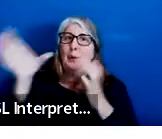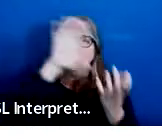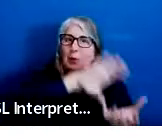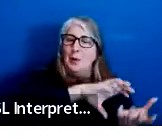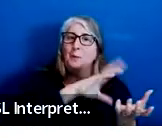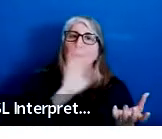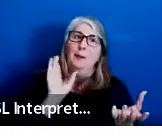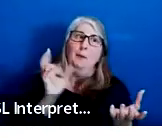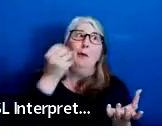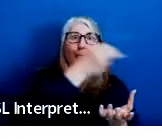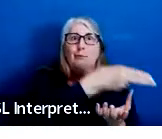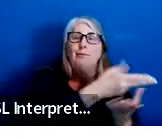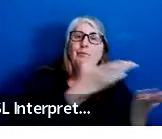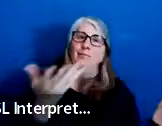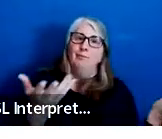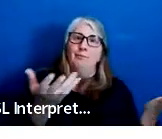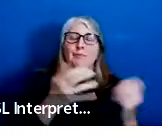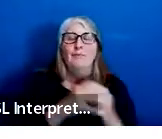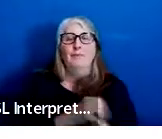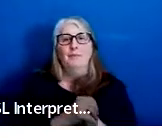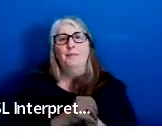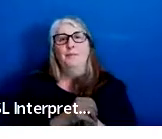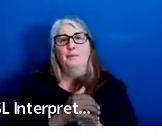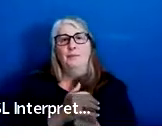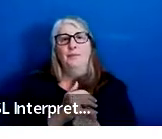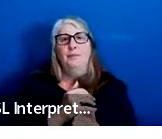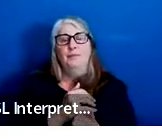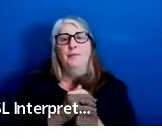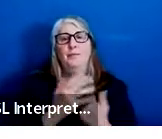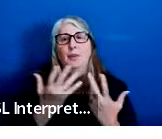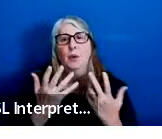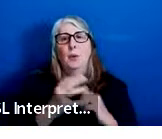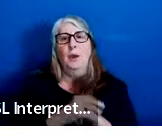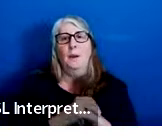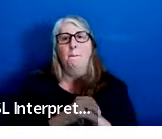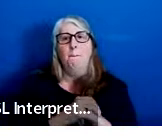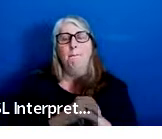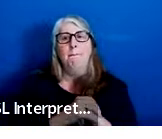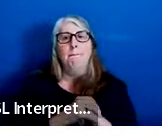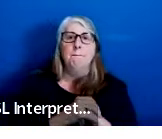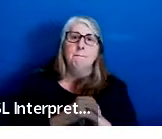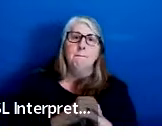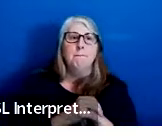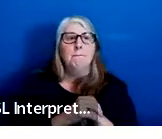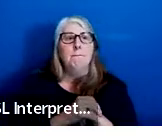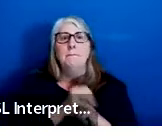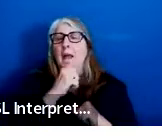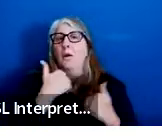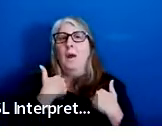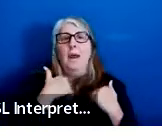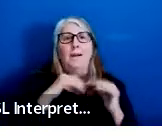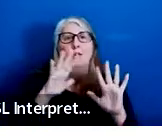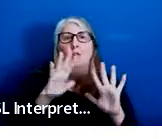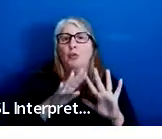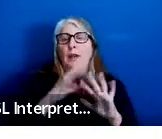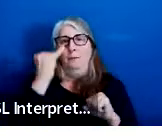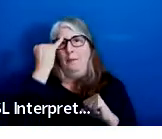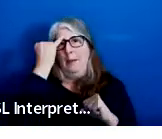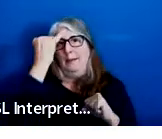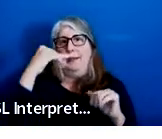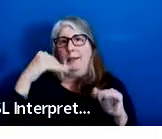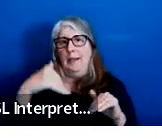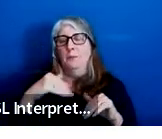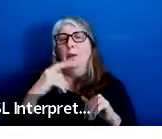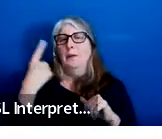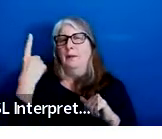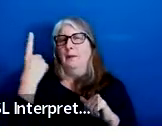the trash, into the collection vehicle. So I don't necessarily have a great option for that one, but it is